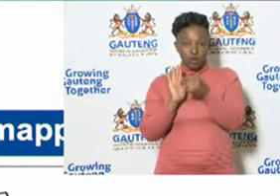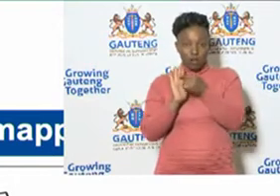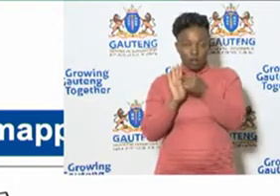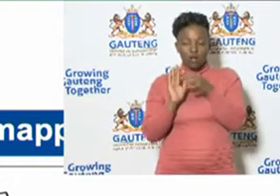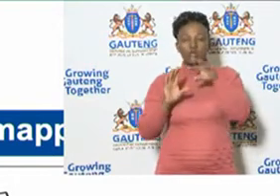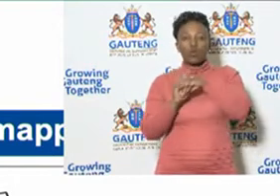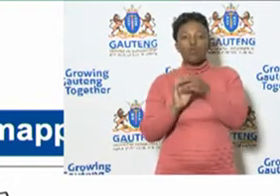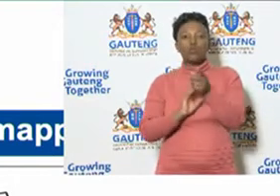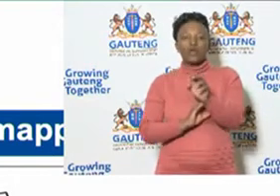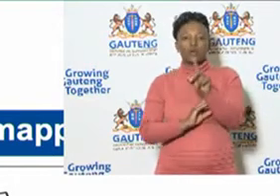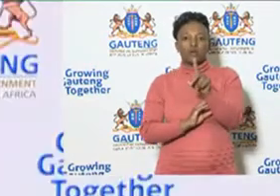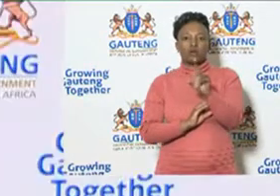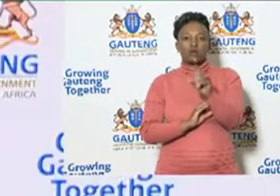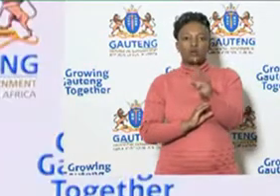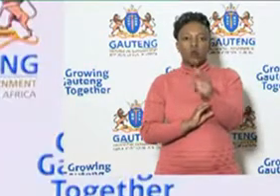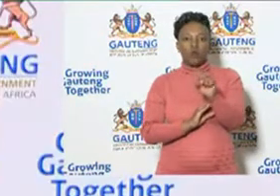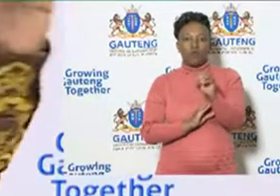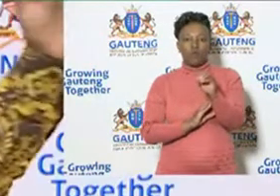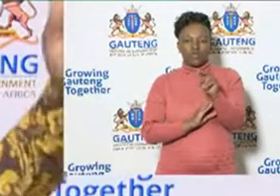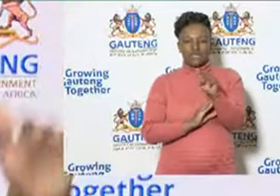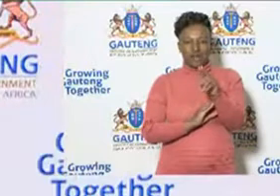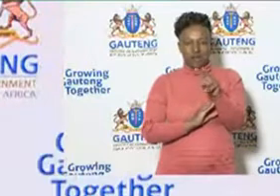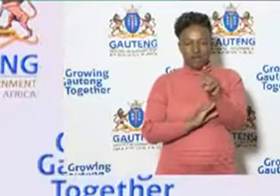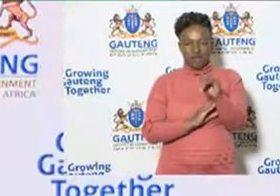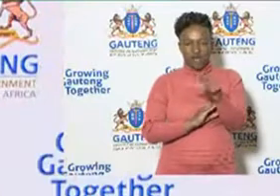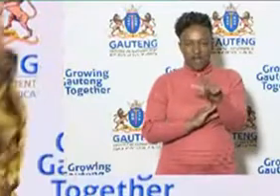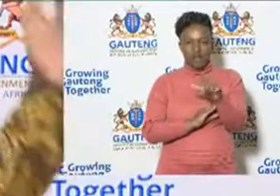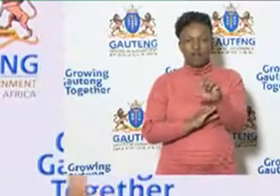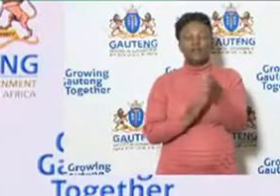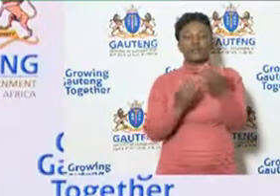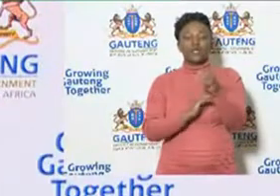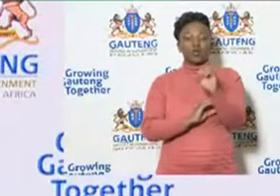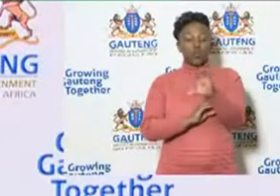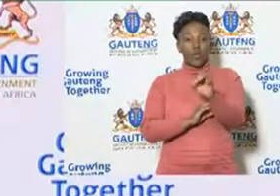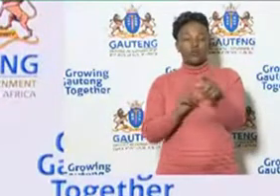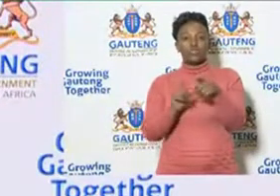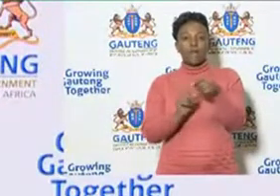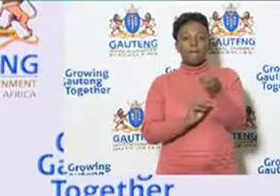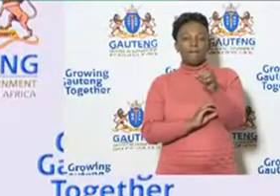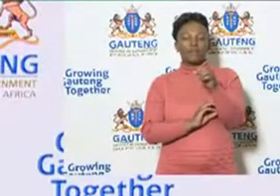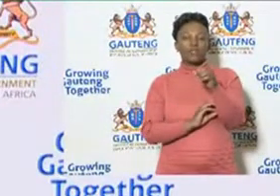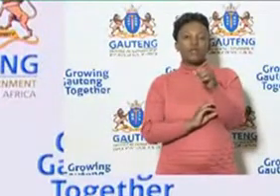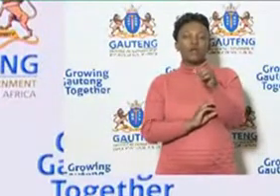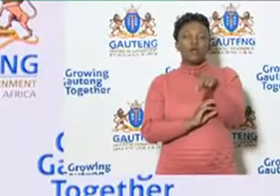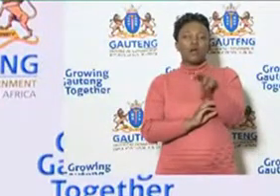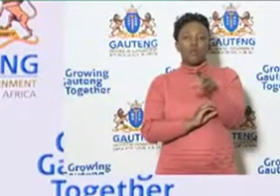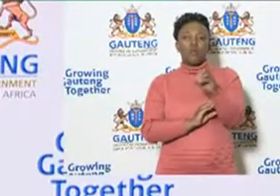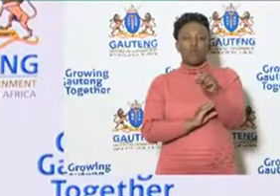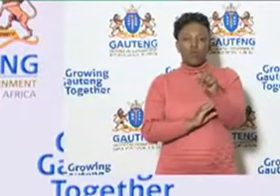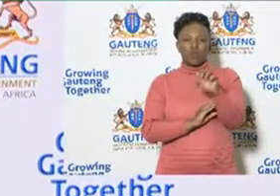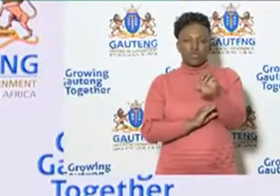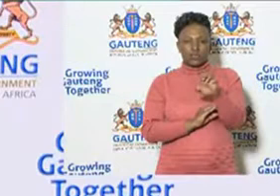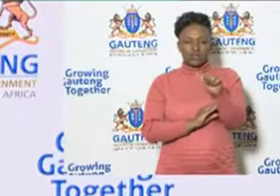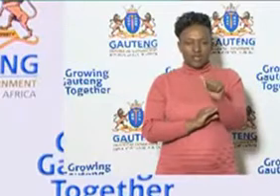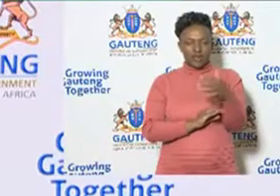Dobsonville area of Soweto, on the western side of Soweto, right up to Protreat Lane on the south,